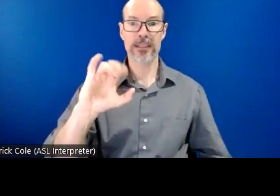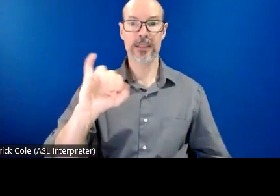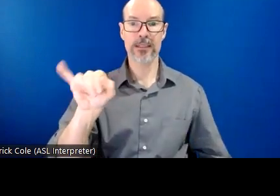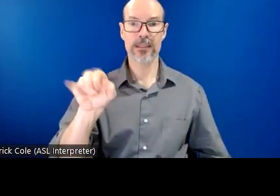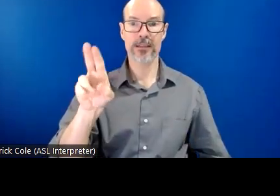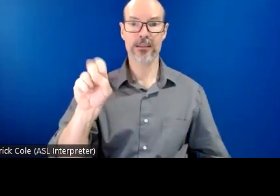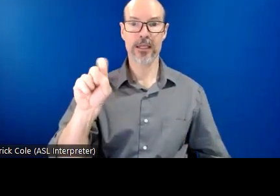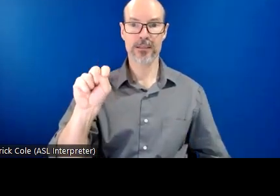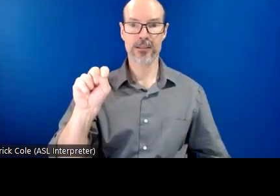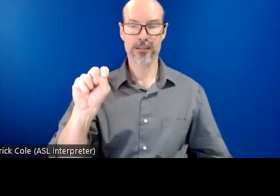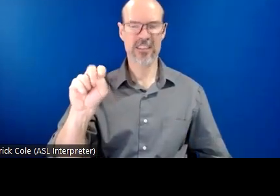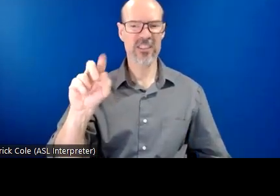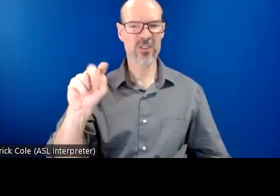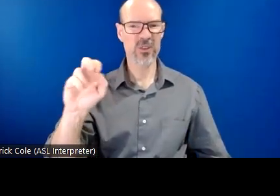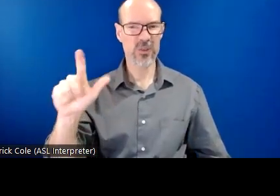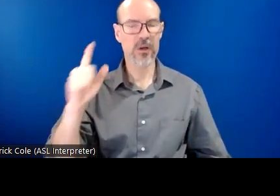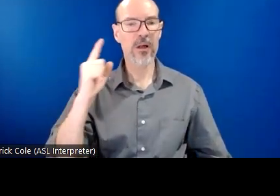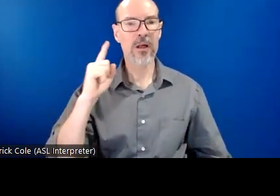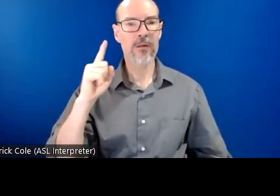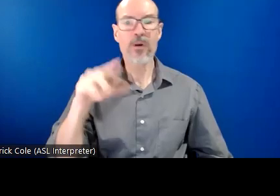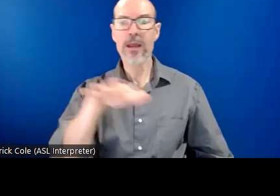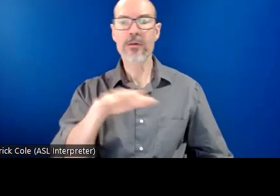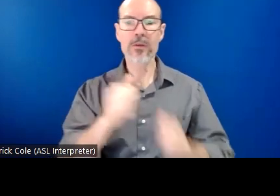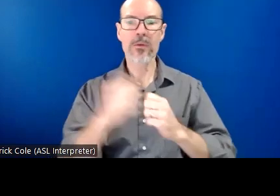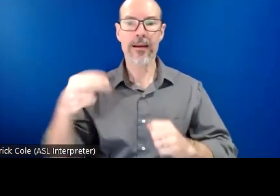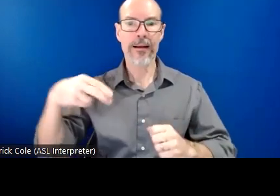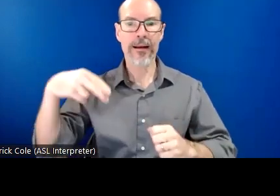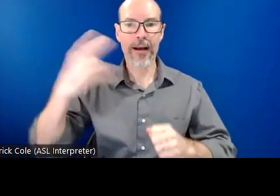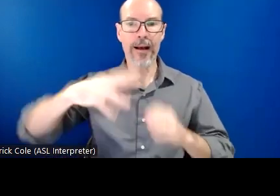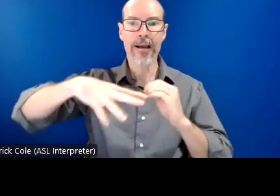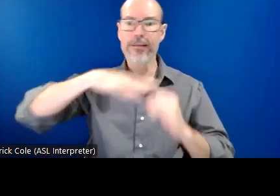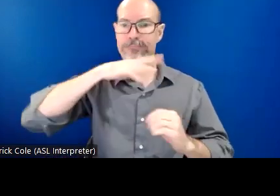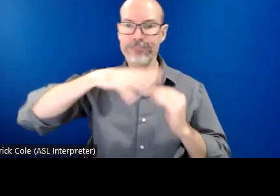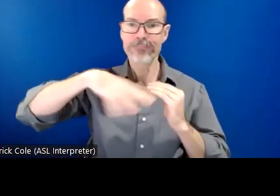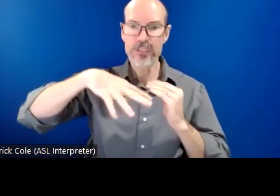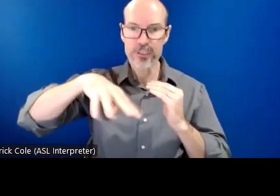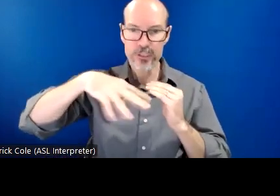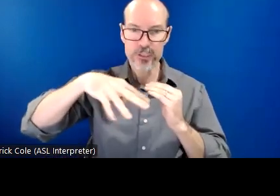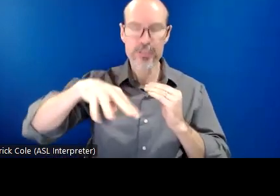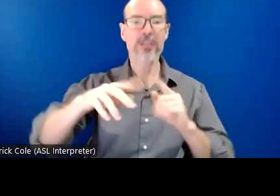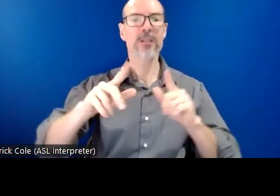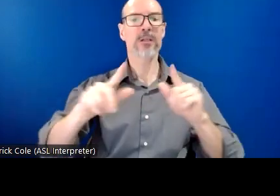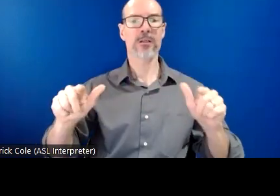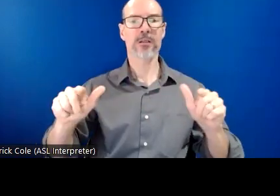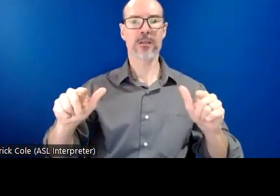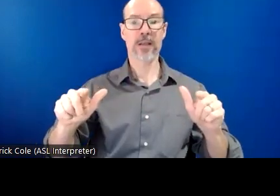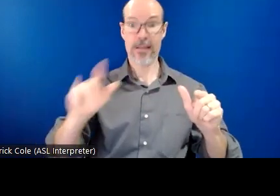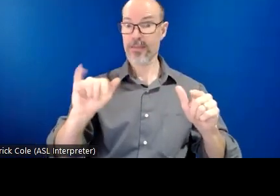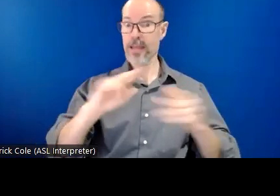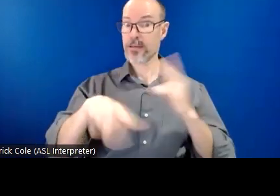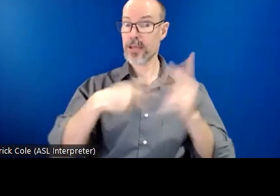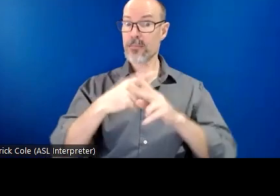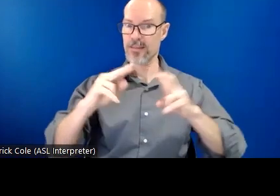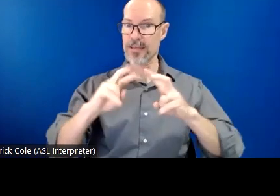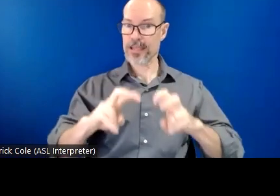emissions. And so you will see that kind of analysis supporting the implementation grant.